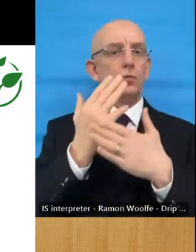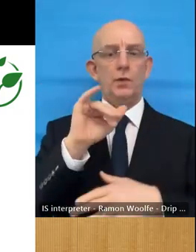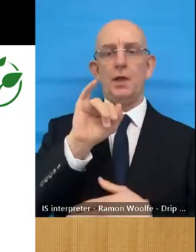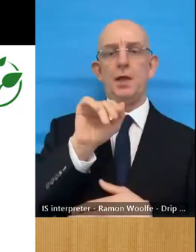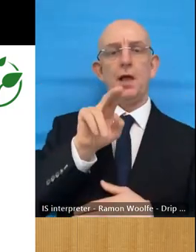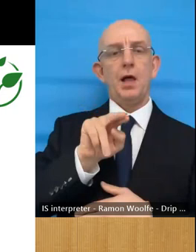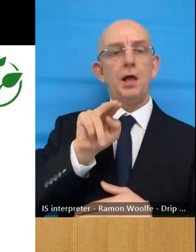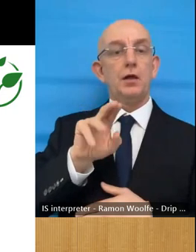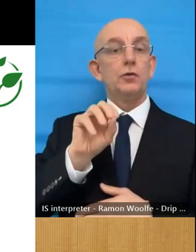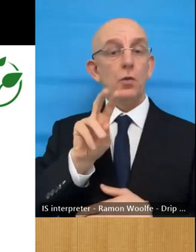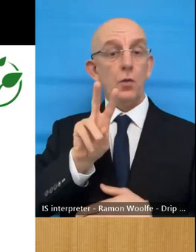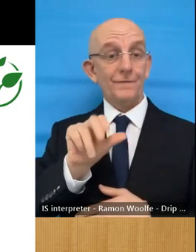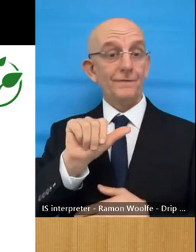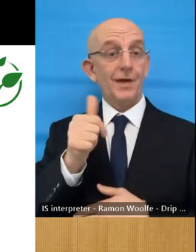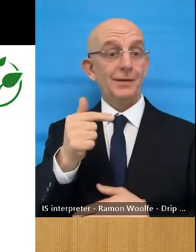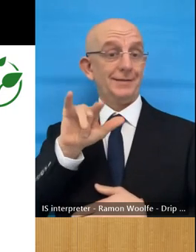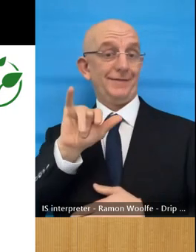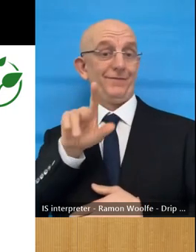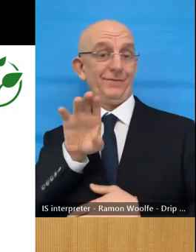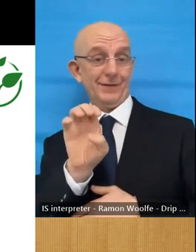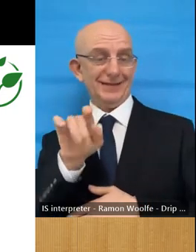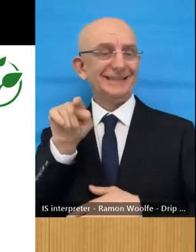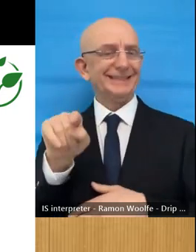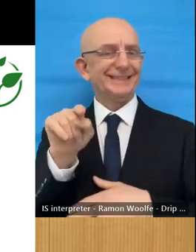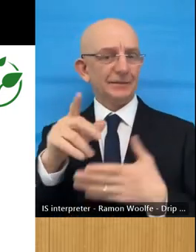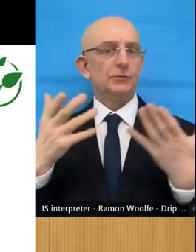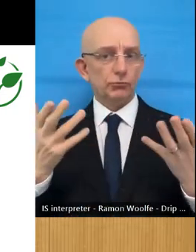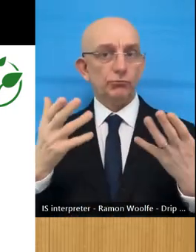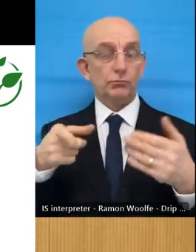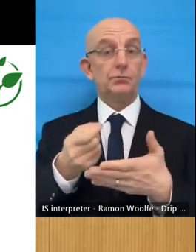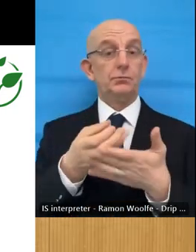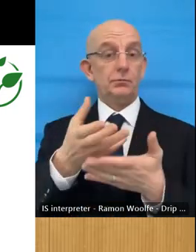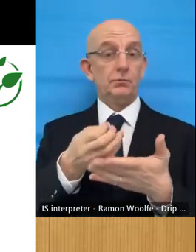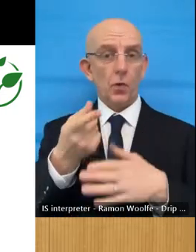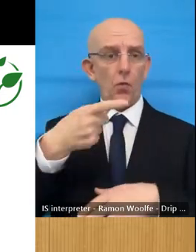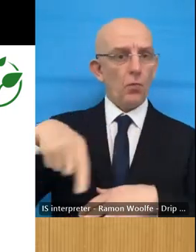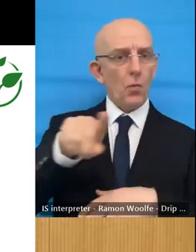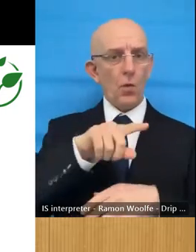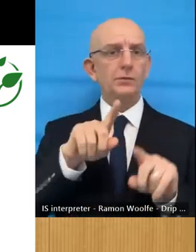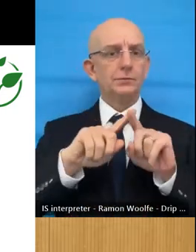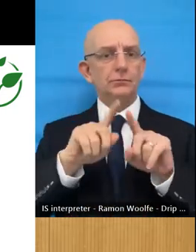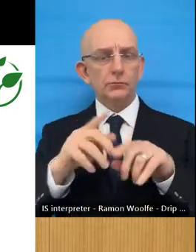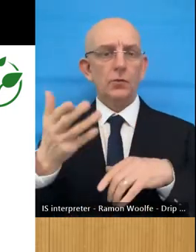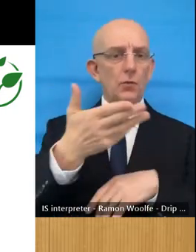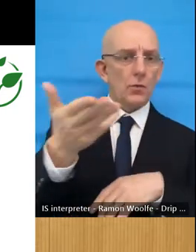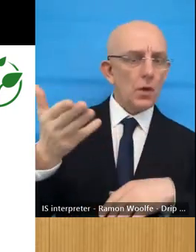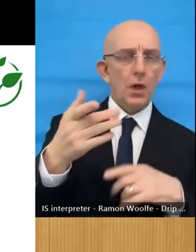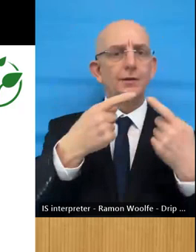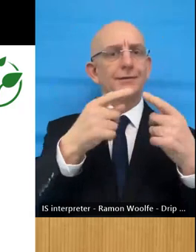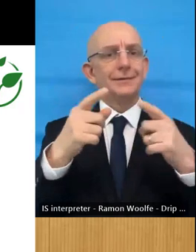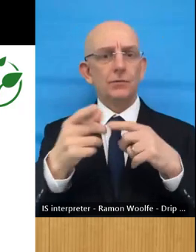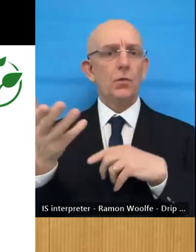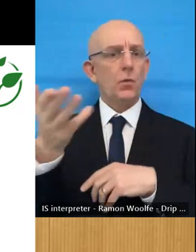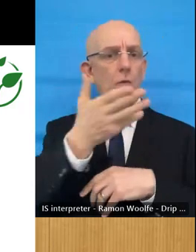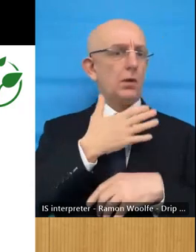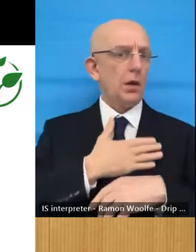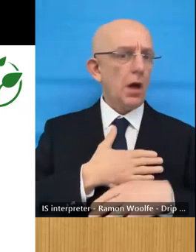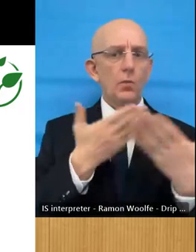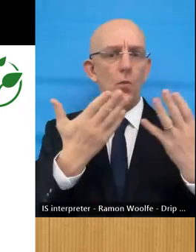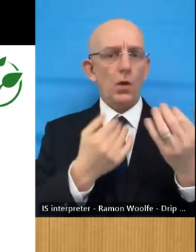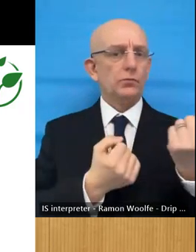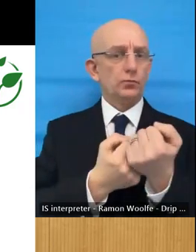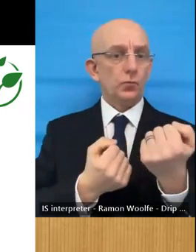plus, support teachers, barrier-free architecture, for example, ramps, extra wide hallways, etc., and the boarding